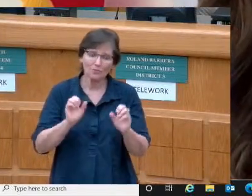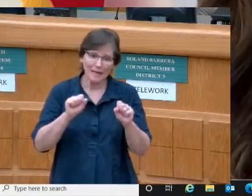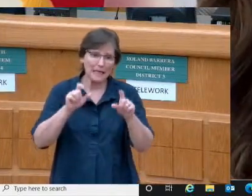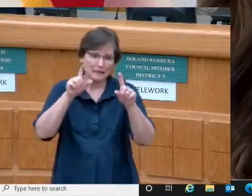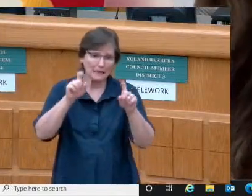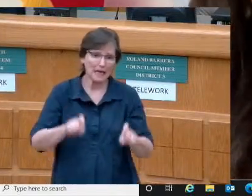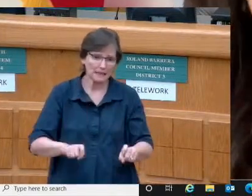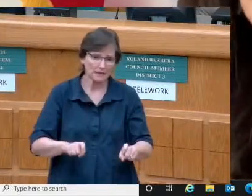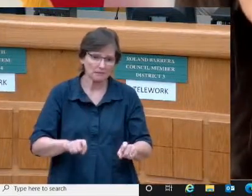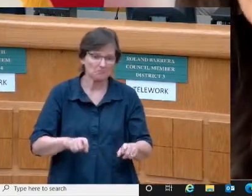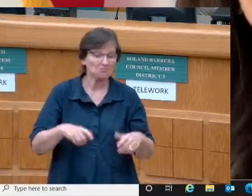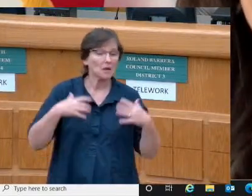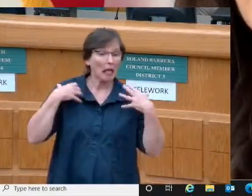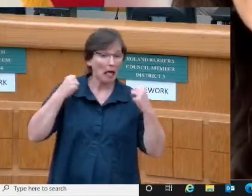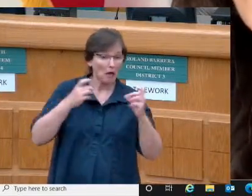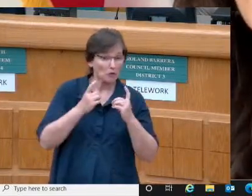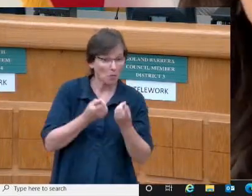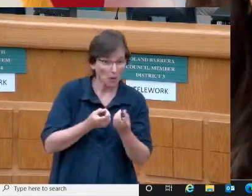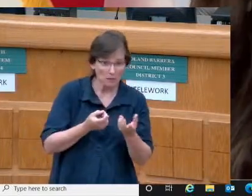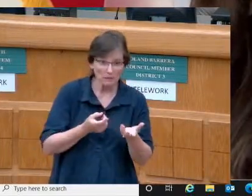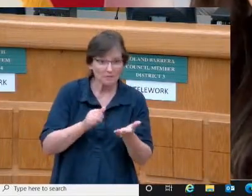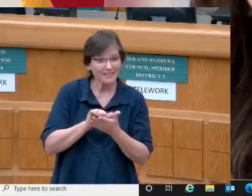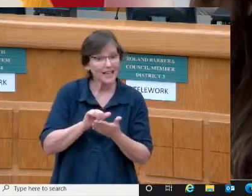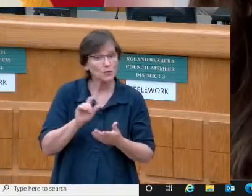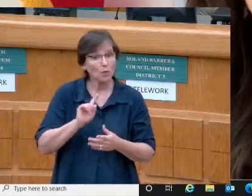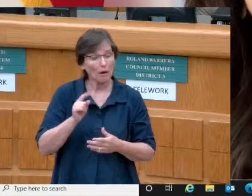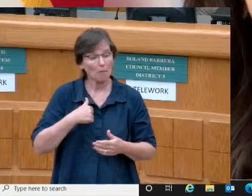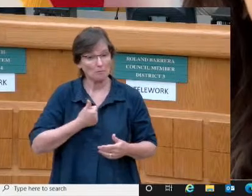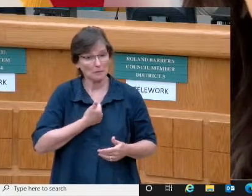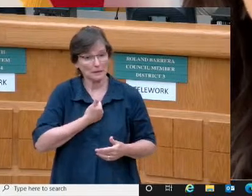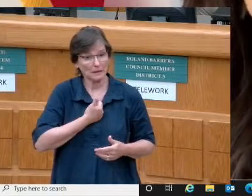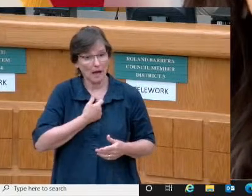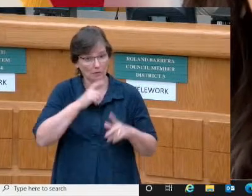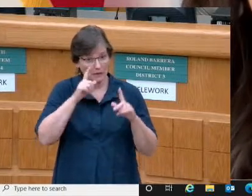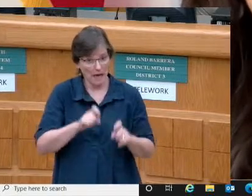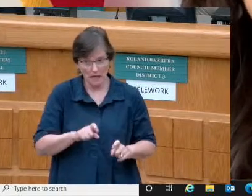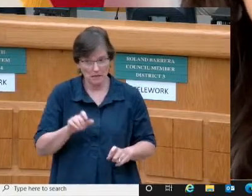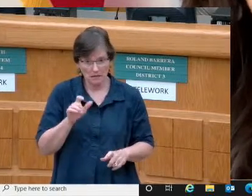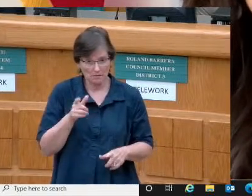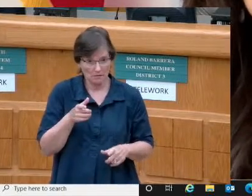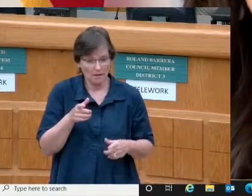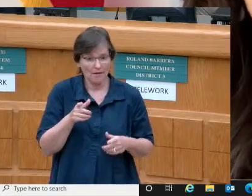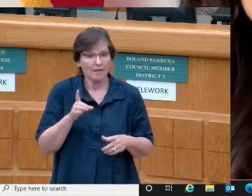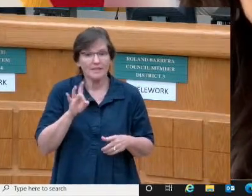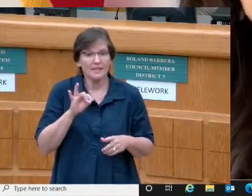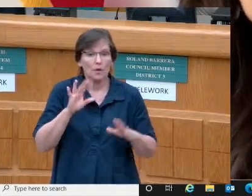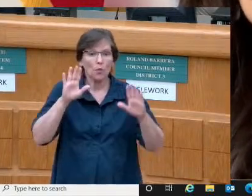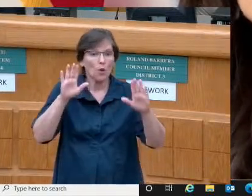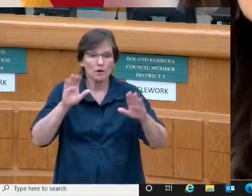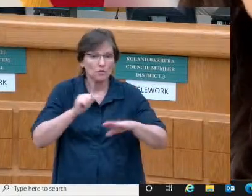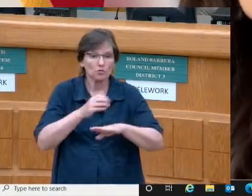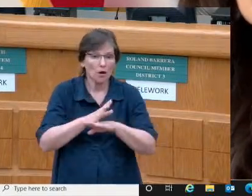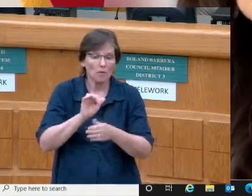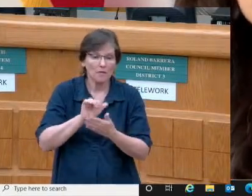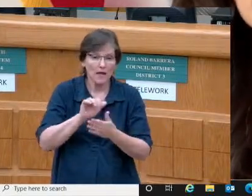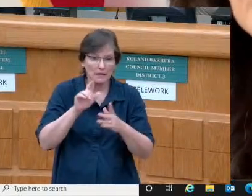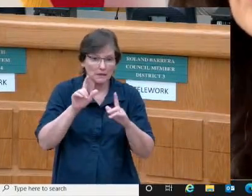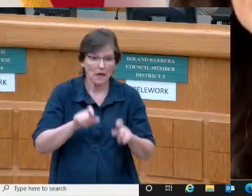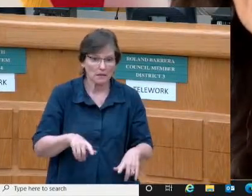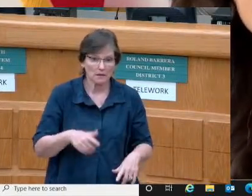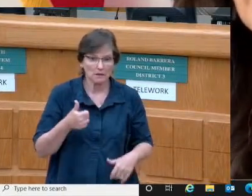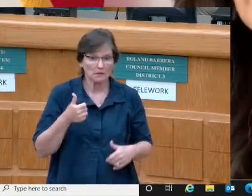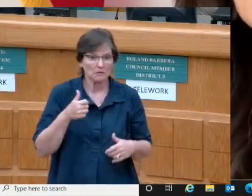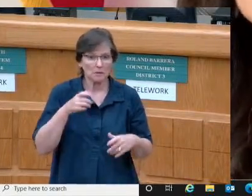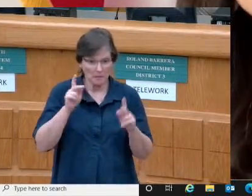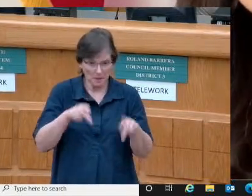And it's where I got tested, and they did an amazing job. And they are so efficient, and you get results